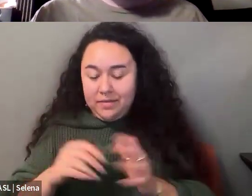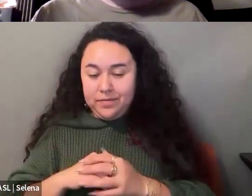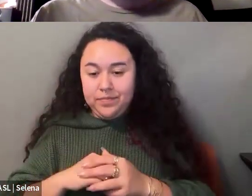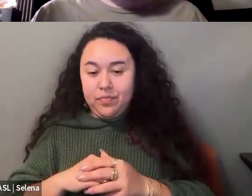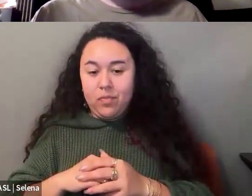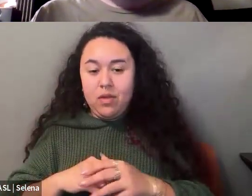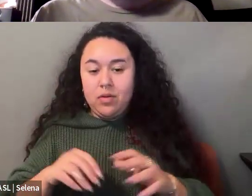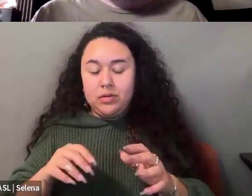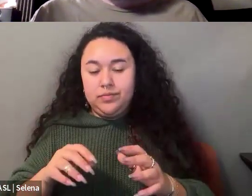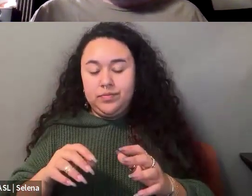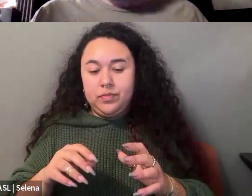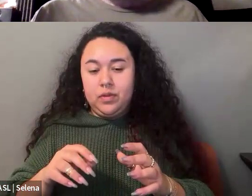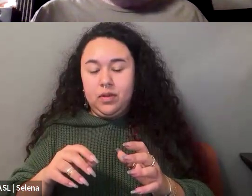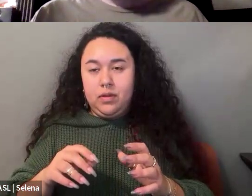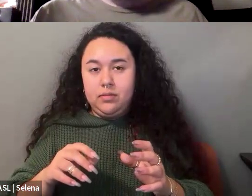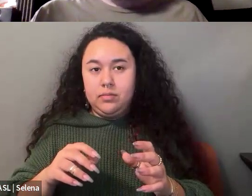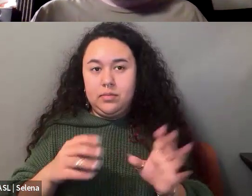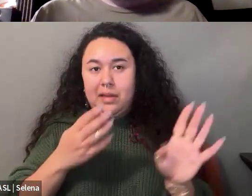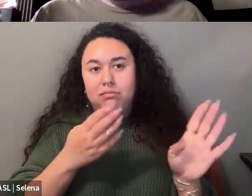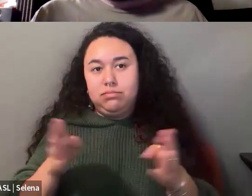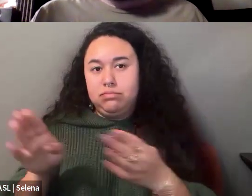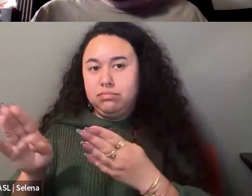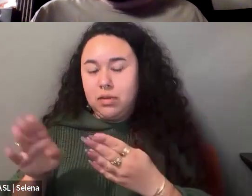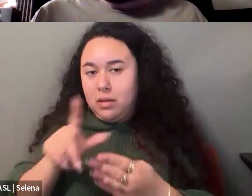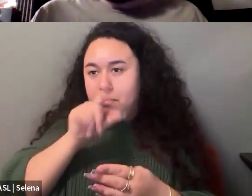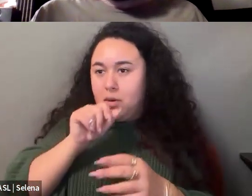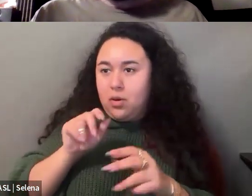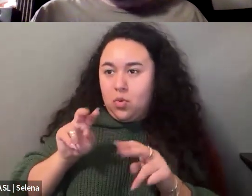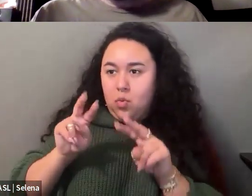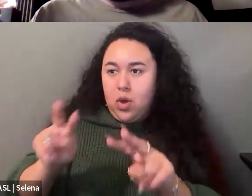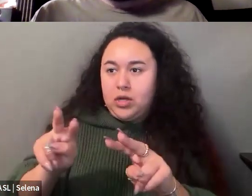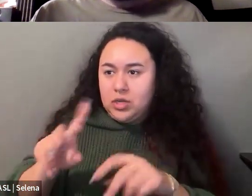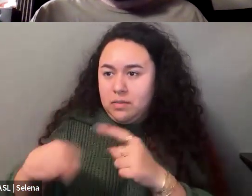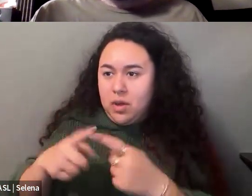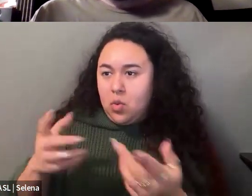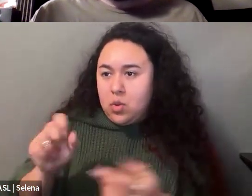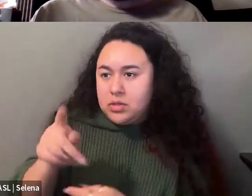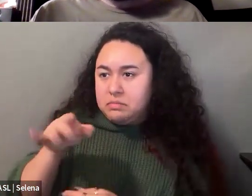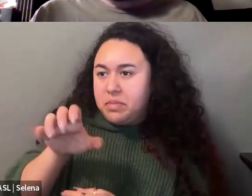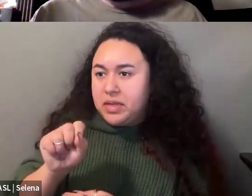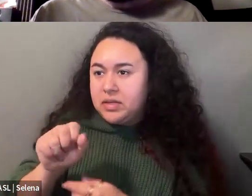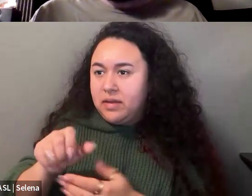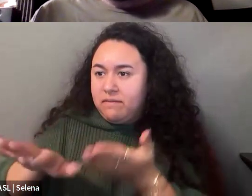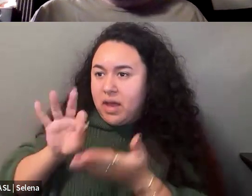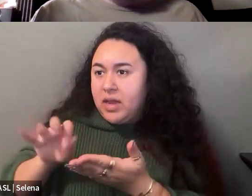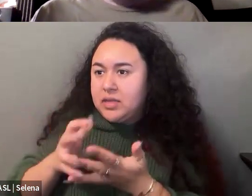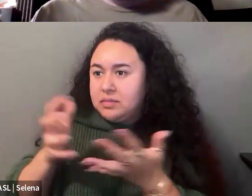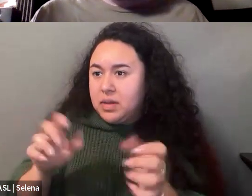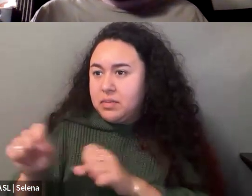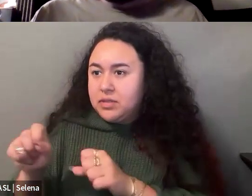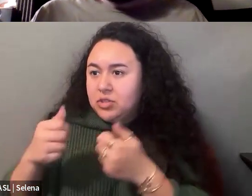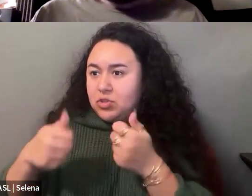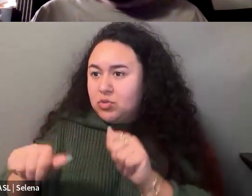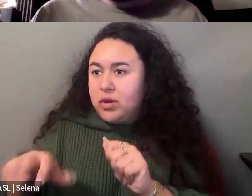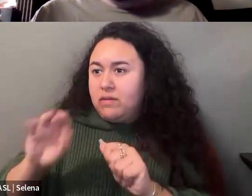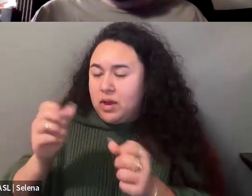kind of push us into birding in a way that's about what species are there, try to find as many species as you can, try to